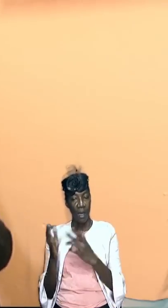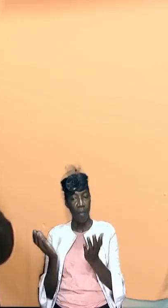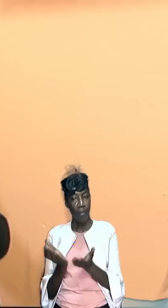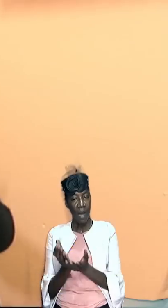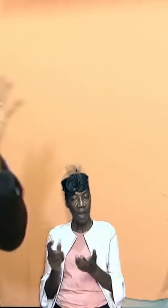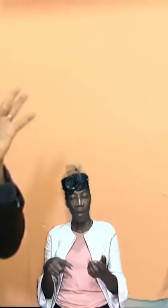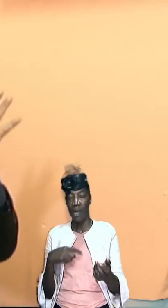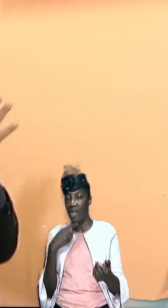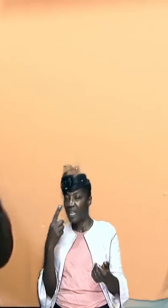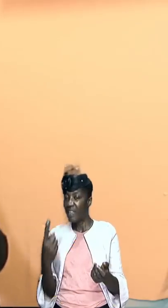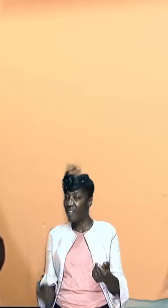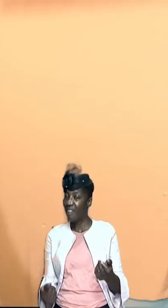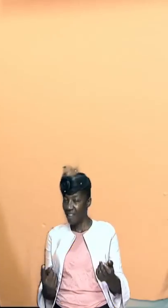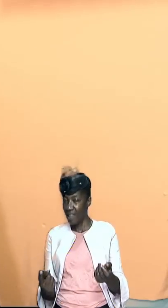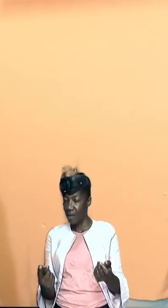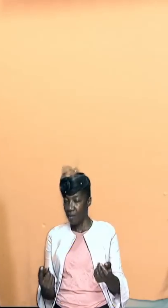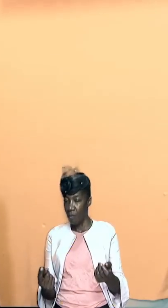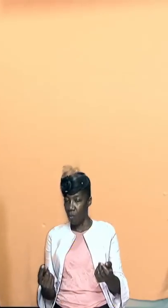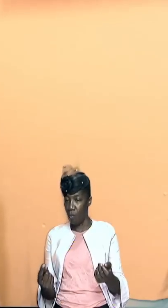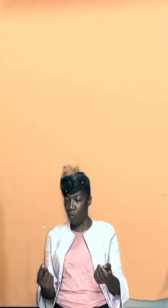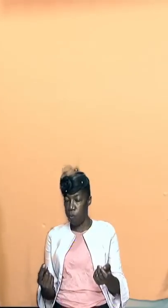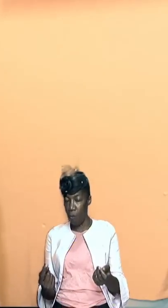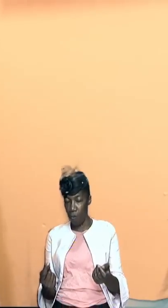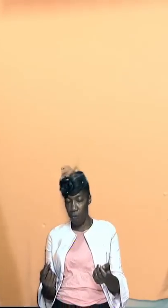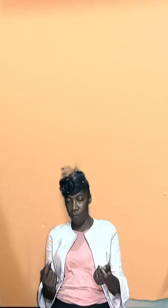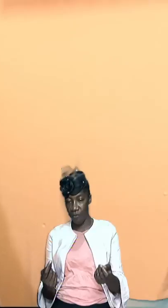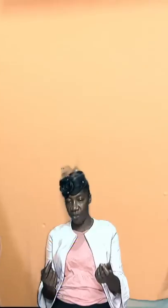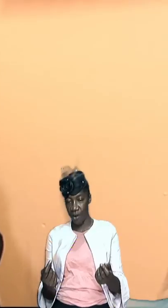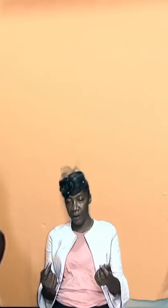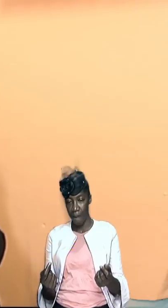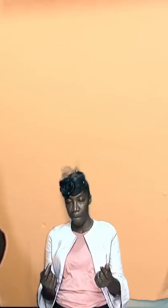read those scriptures again when we started this morning.